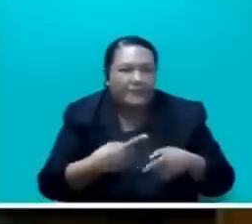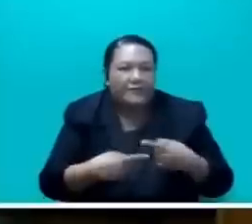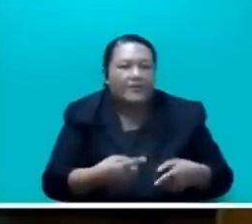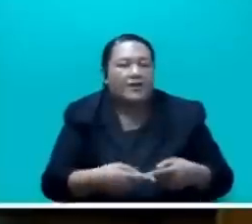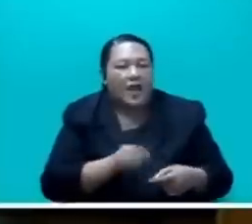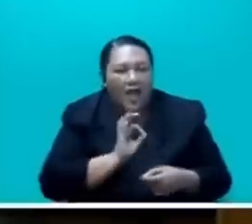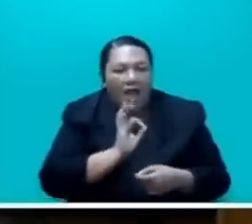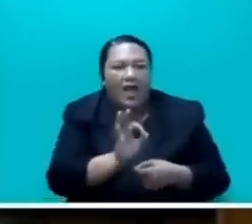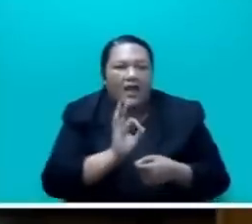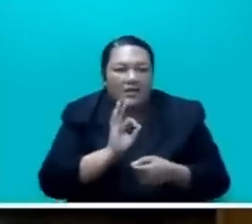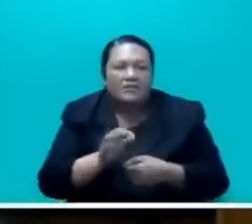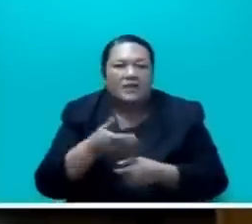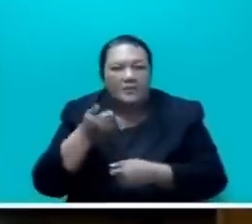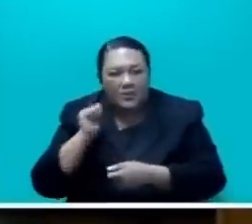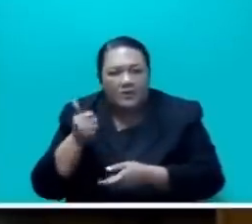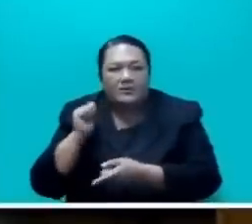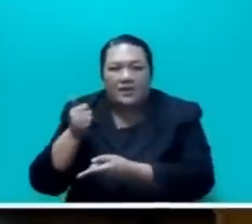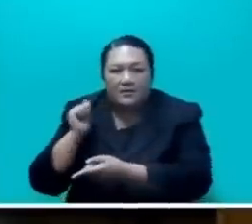apologizing.